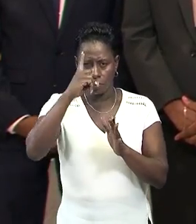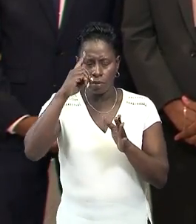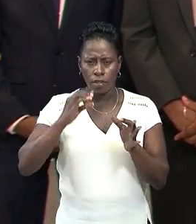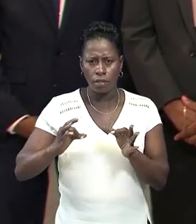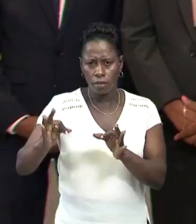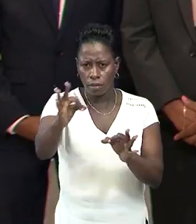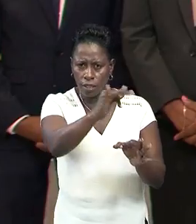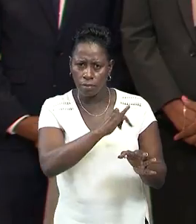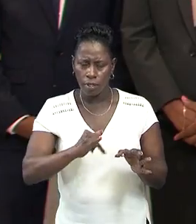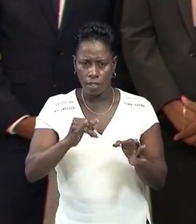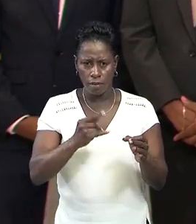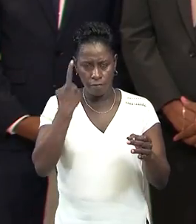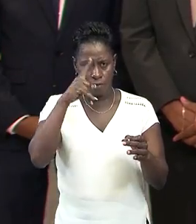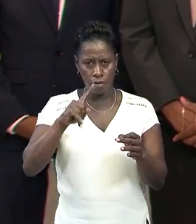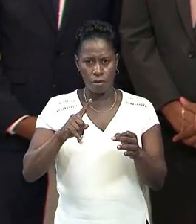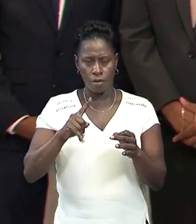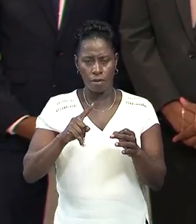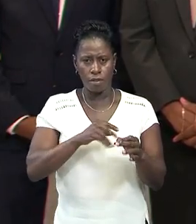strategy for the region.